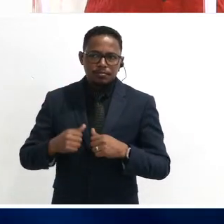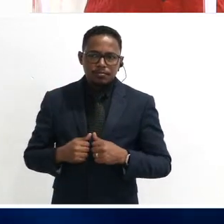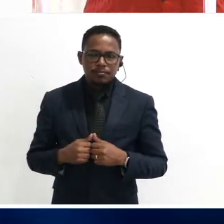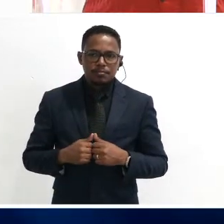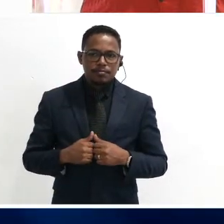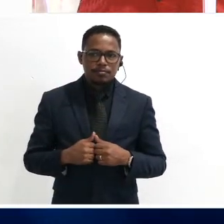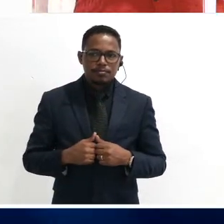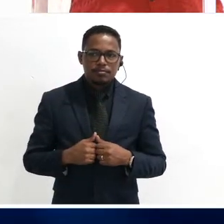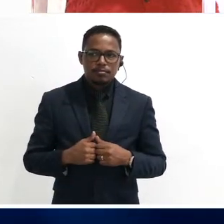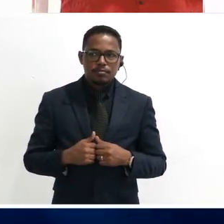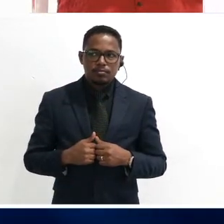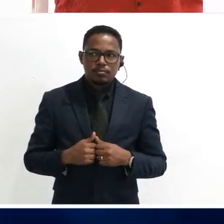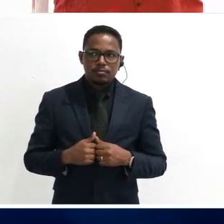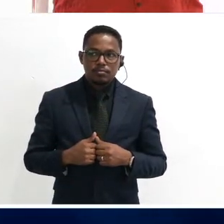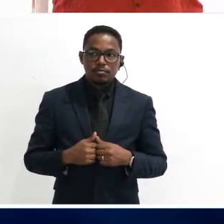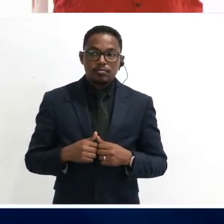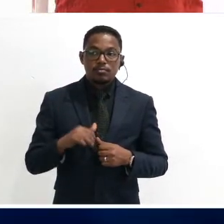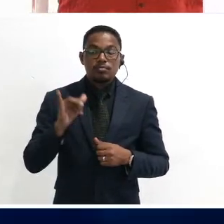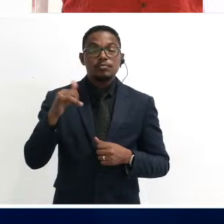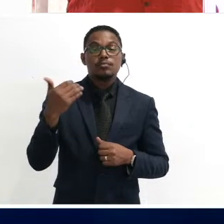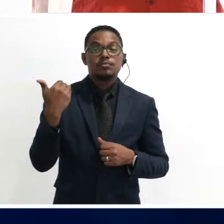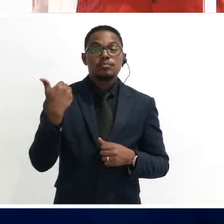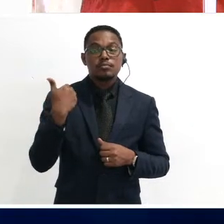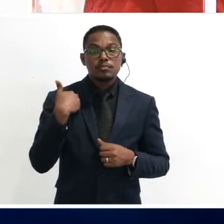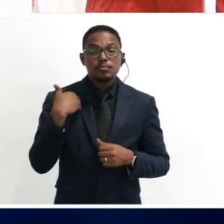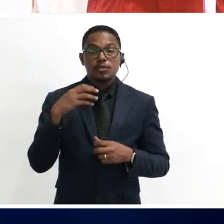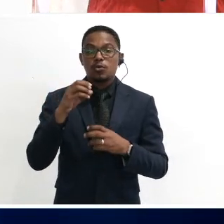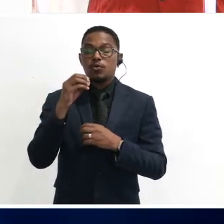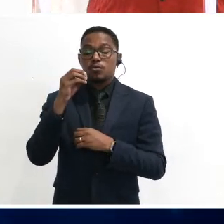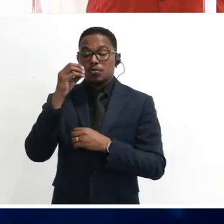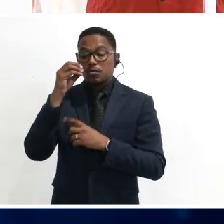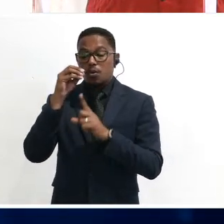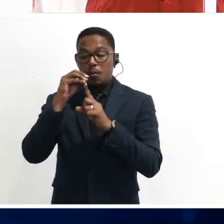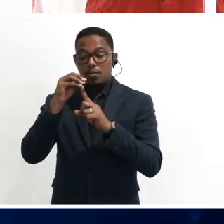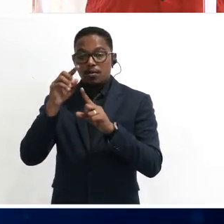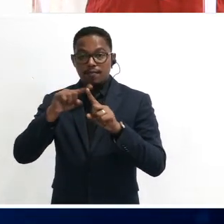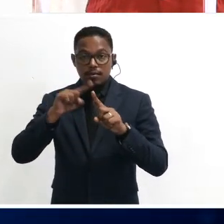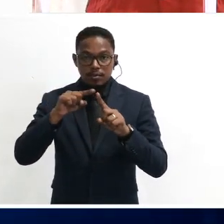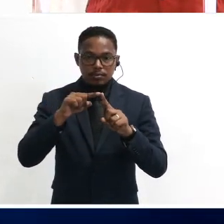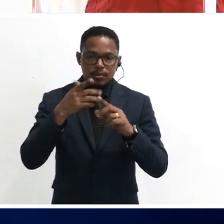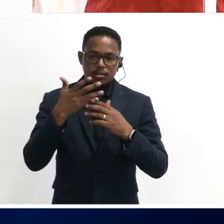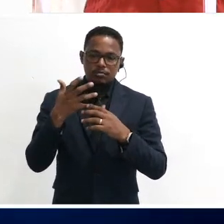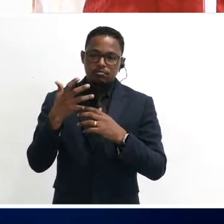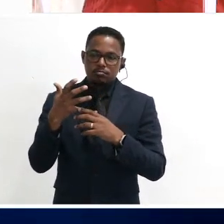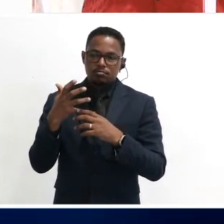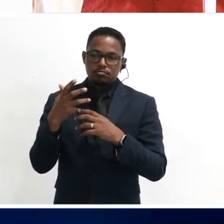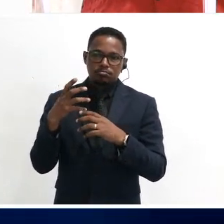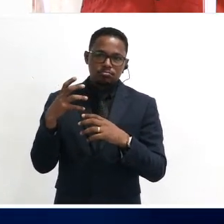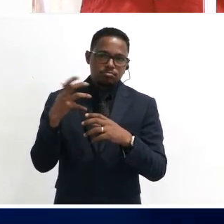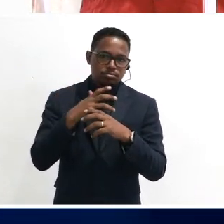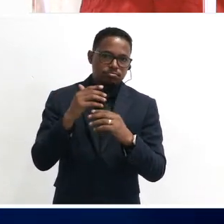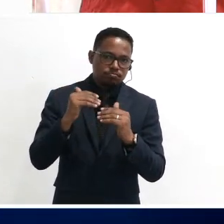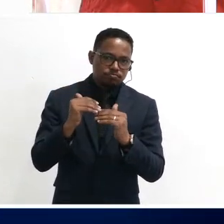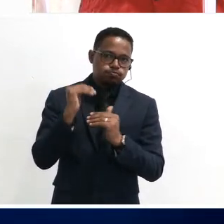So these are just different options for a high-performance laminate-based package. You can put a